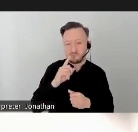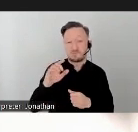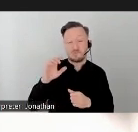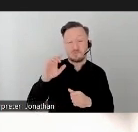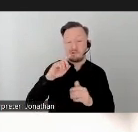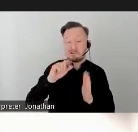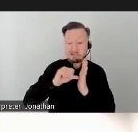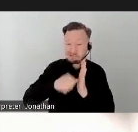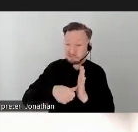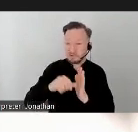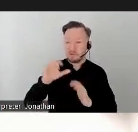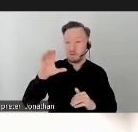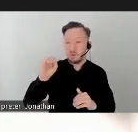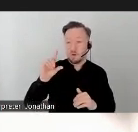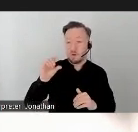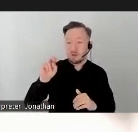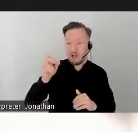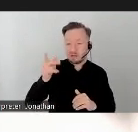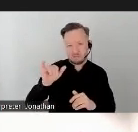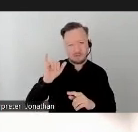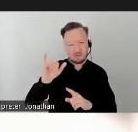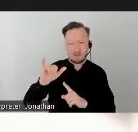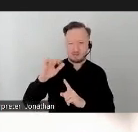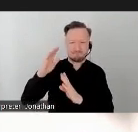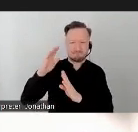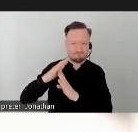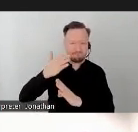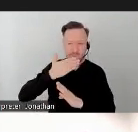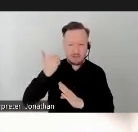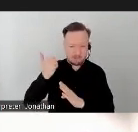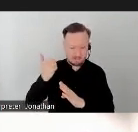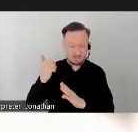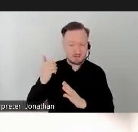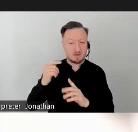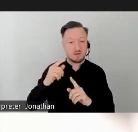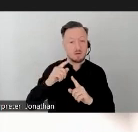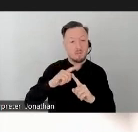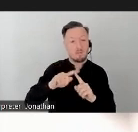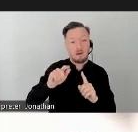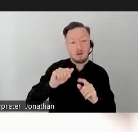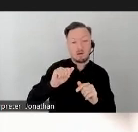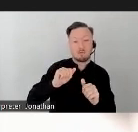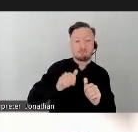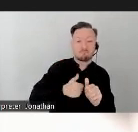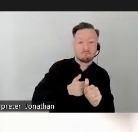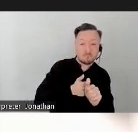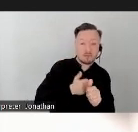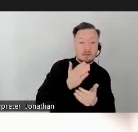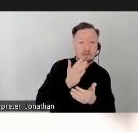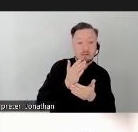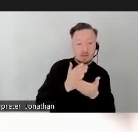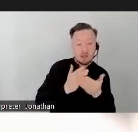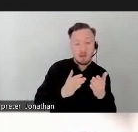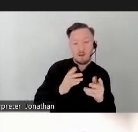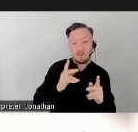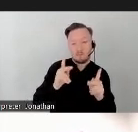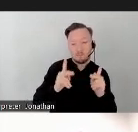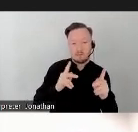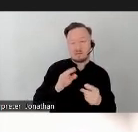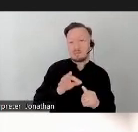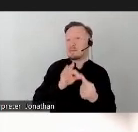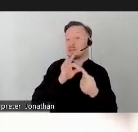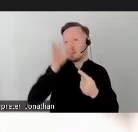is what we are advertising or what we're promoting. But for that, again, for the portion of in particular, I find